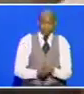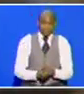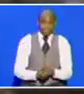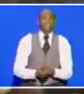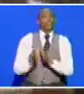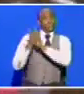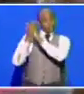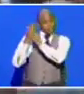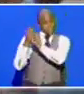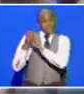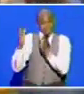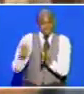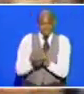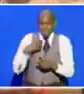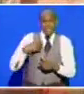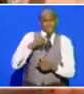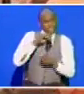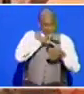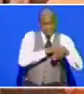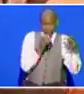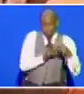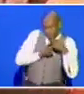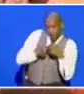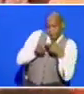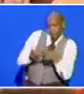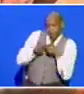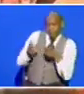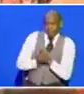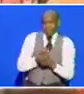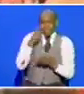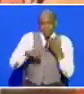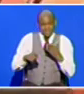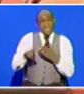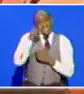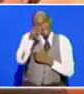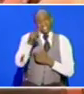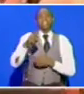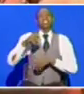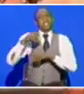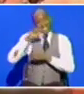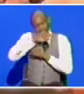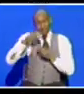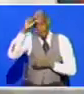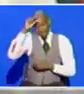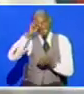Jubilee administration came under heavy attack from NASA battalion, which claimed the national government has